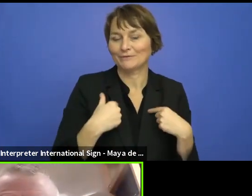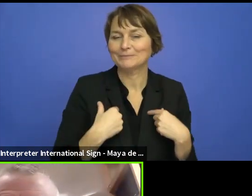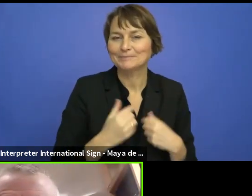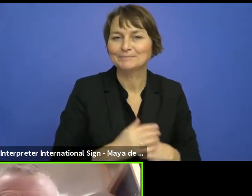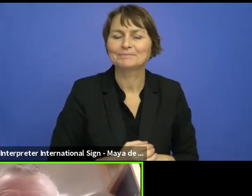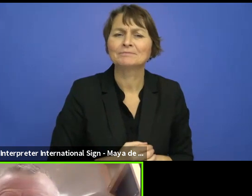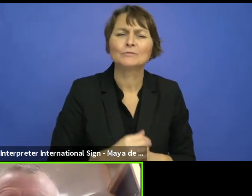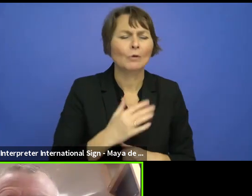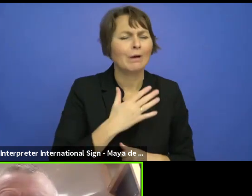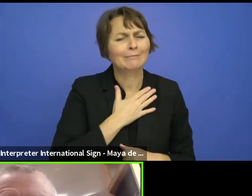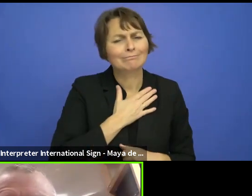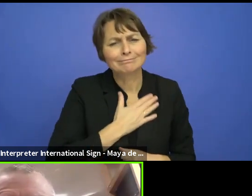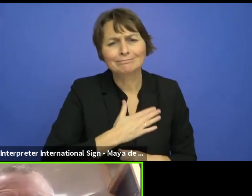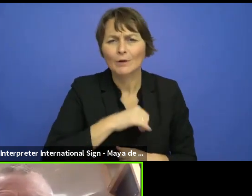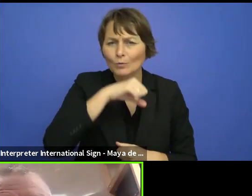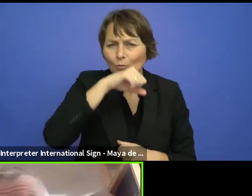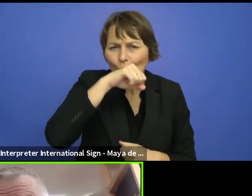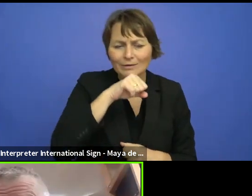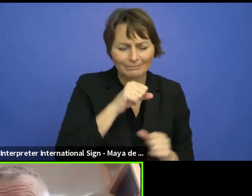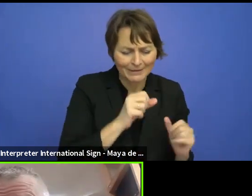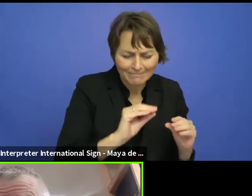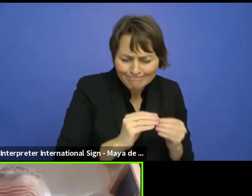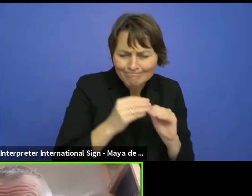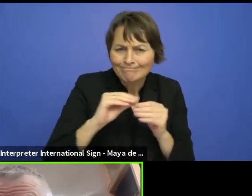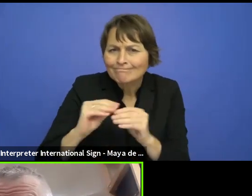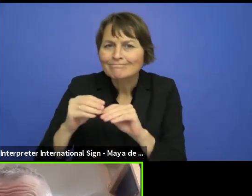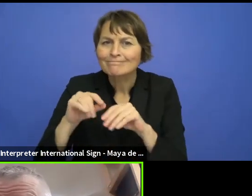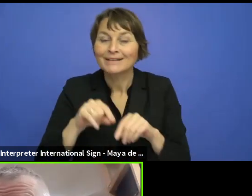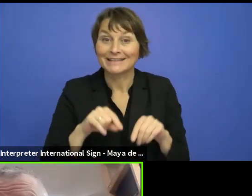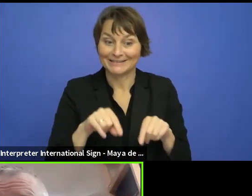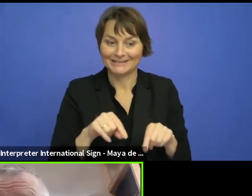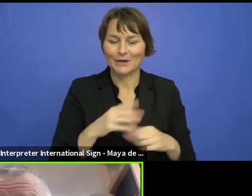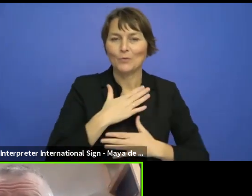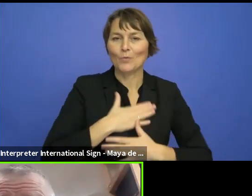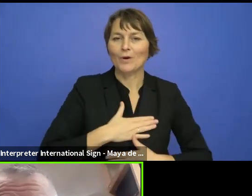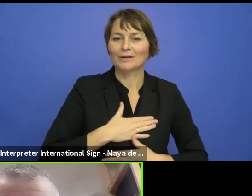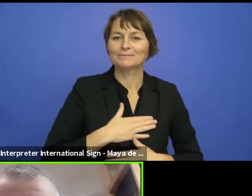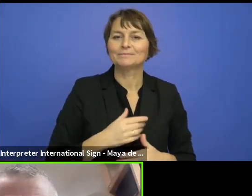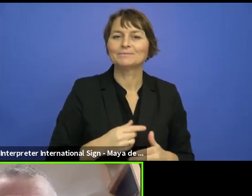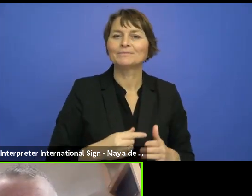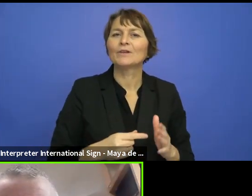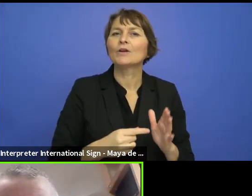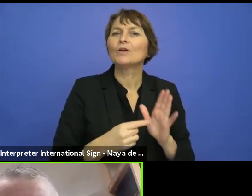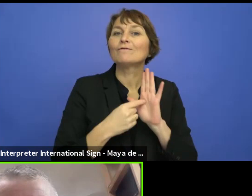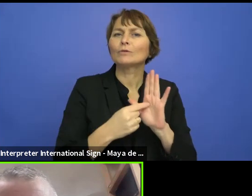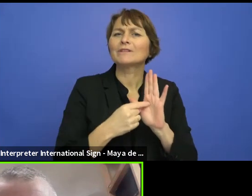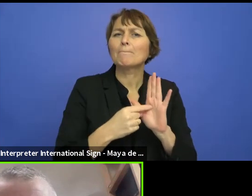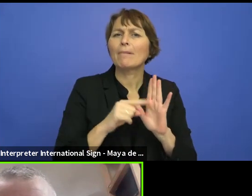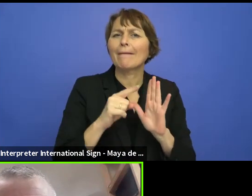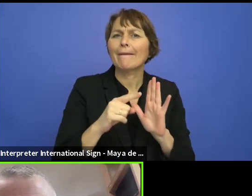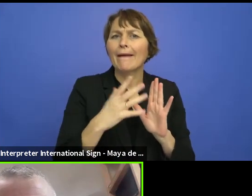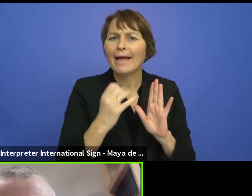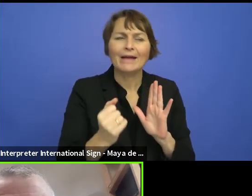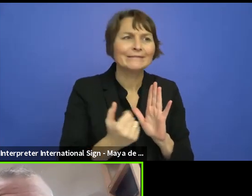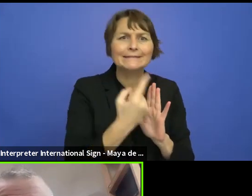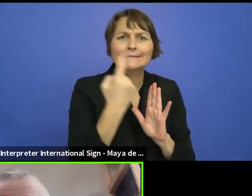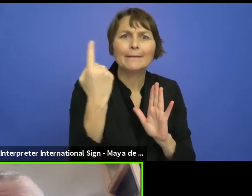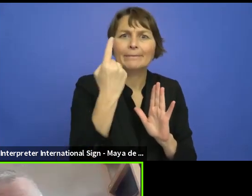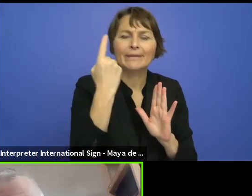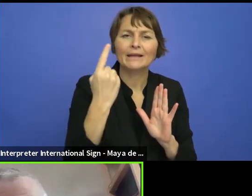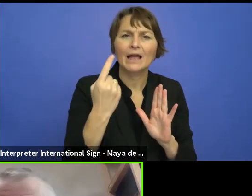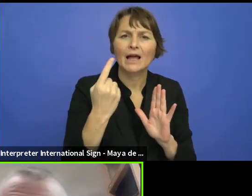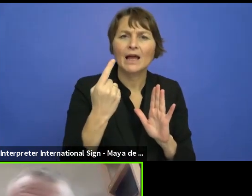make, and this is the thing I want to do. And when there is, for instance, like an Extinction Rebellion action, then I'm always asking myself,